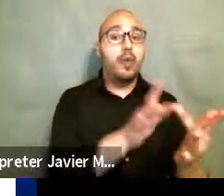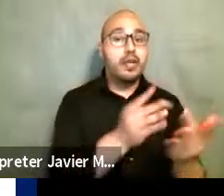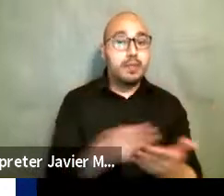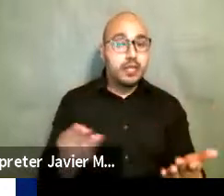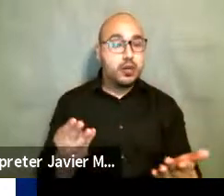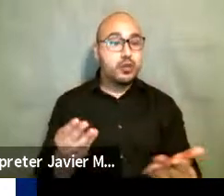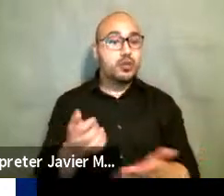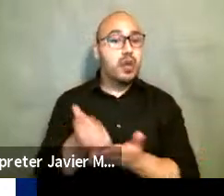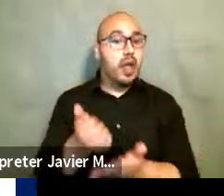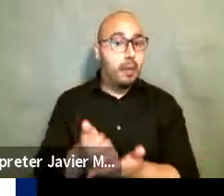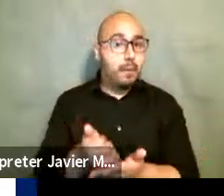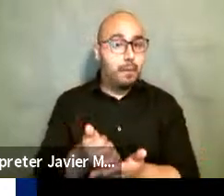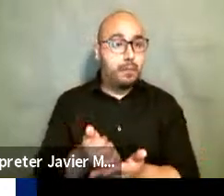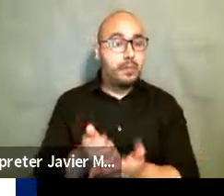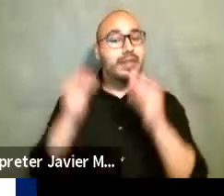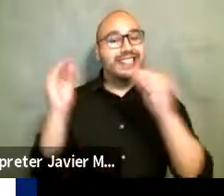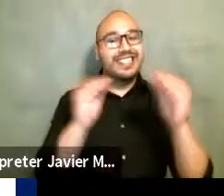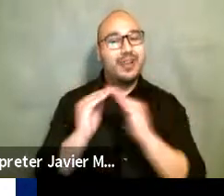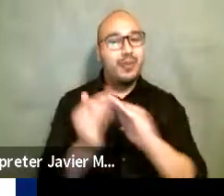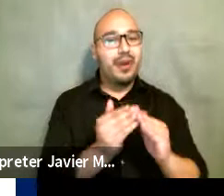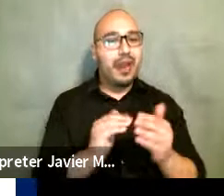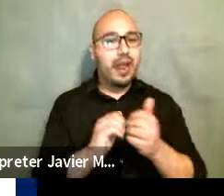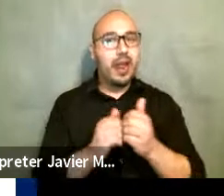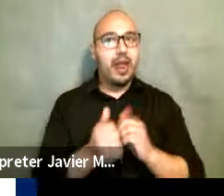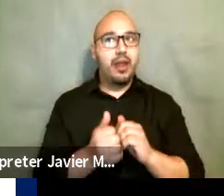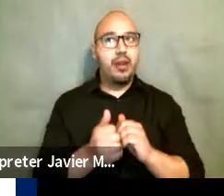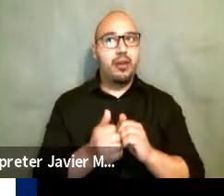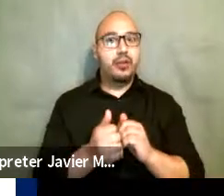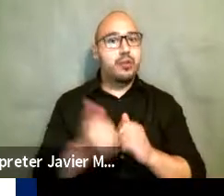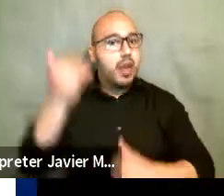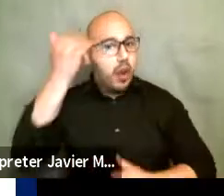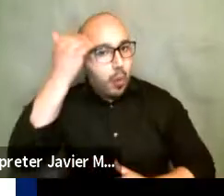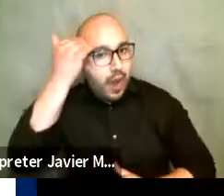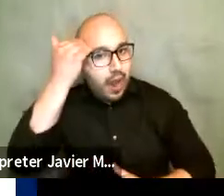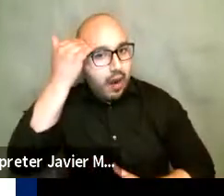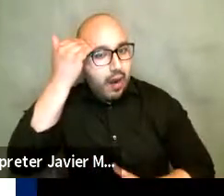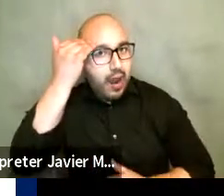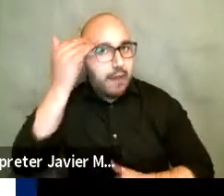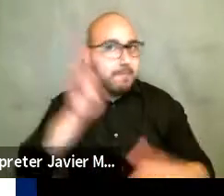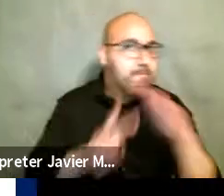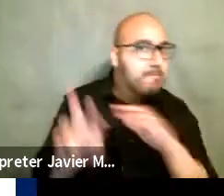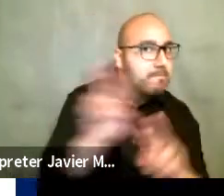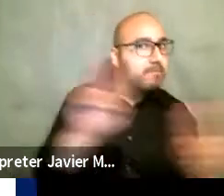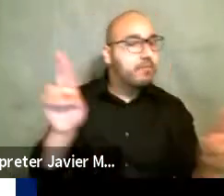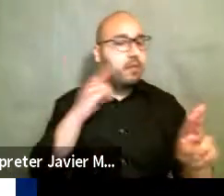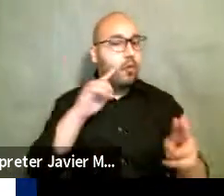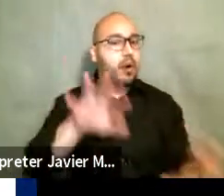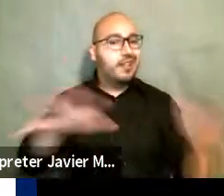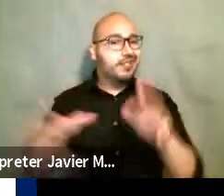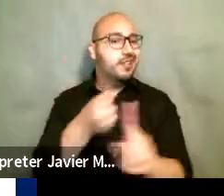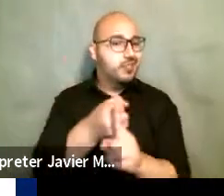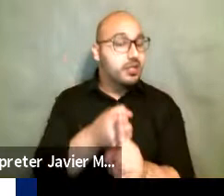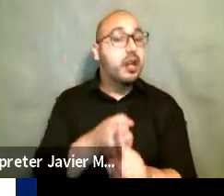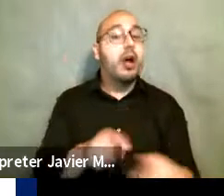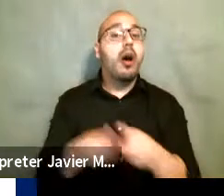help teach the community how to be aware and prepared for disasters, as well as supporting